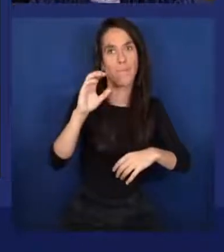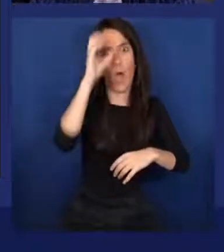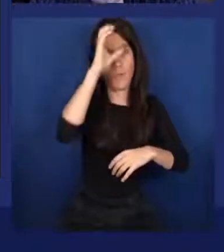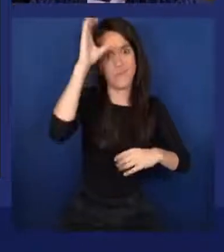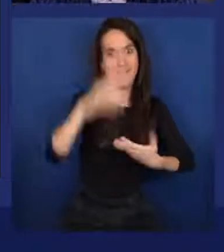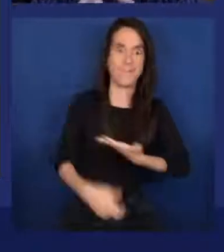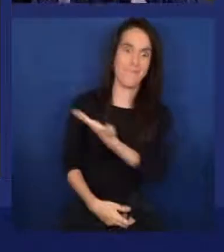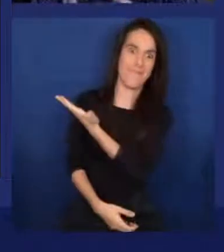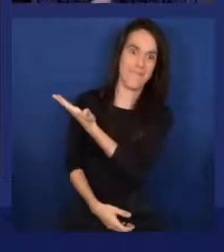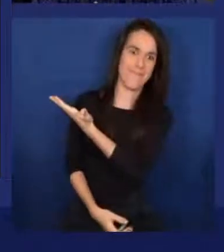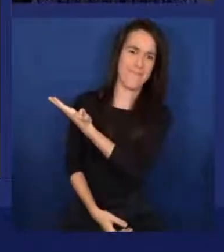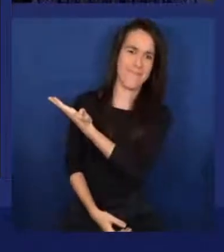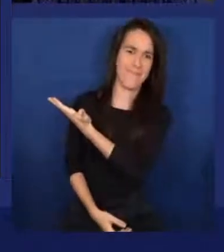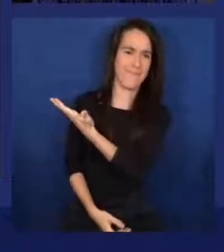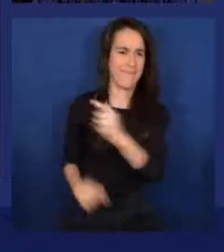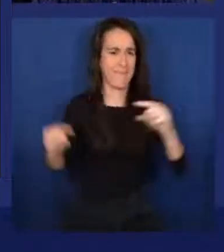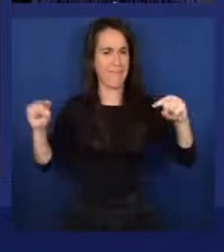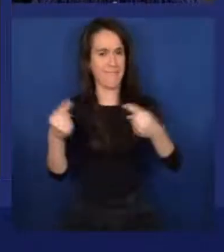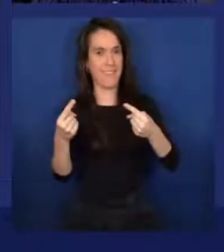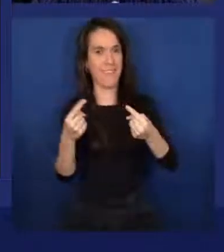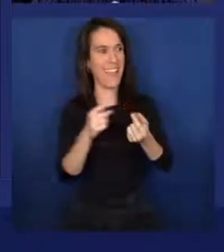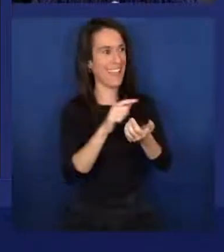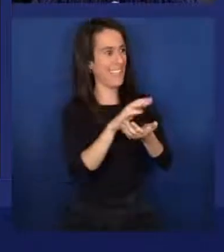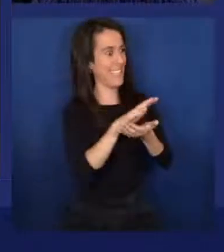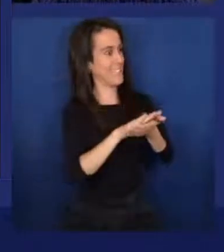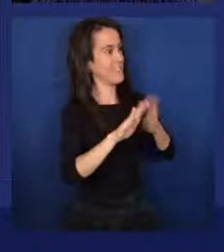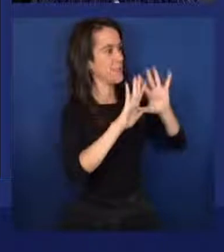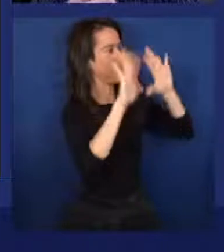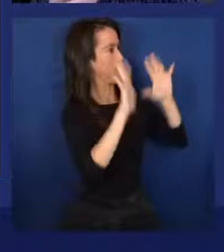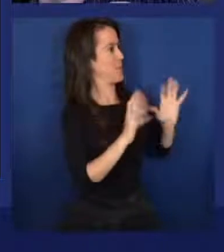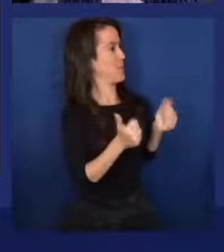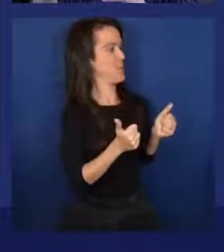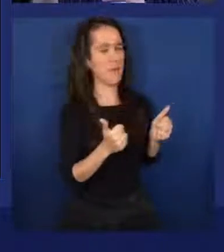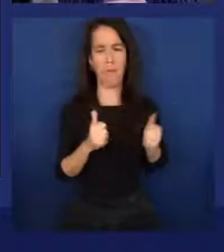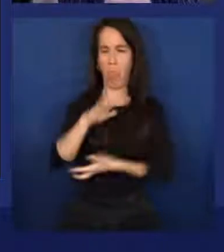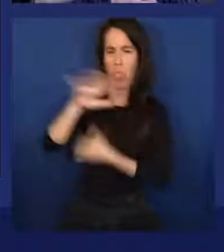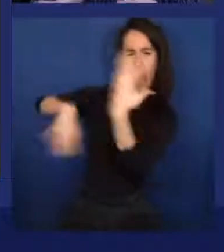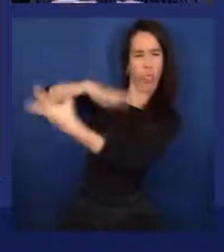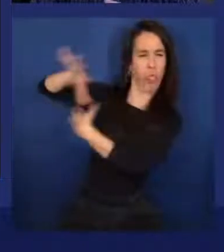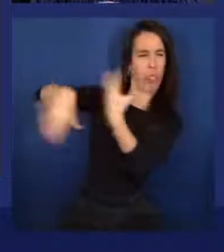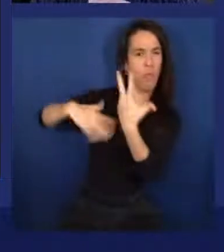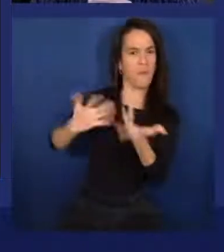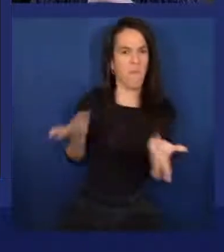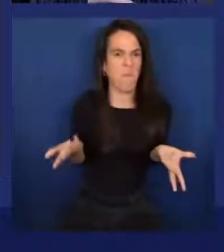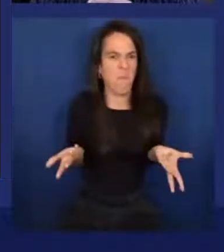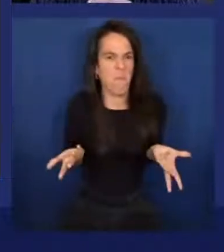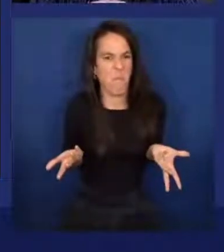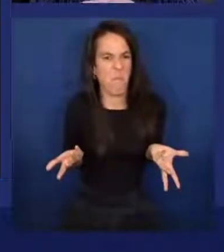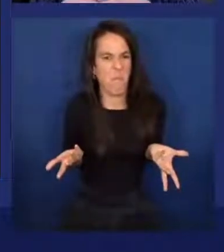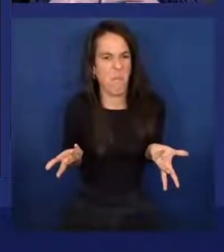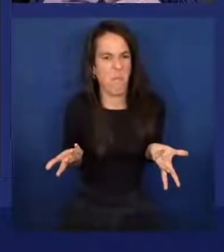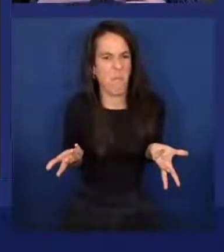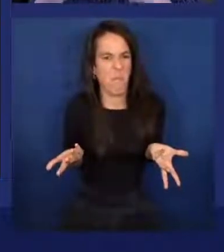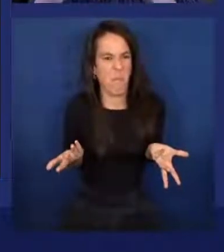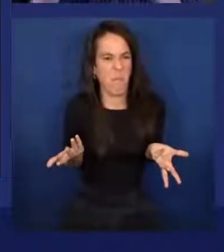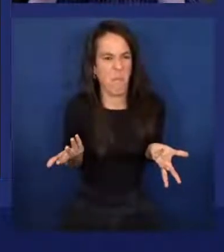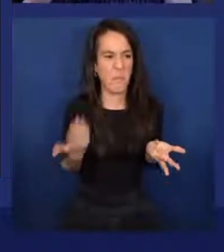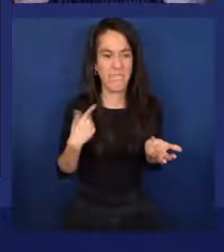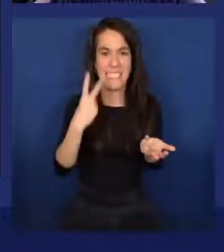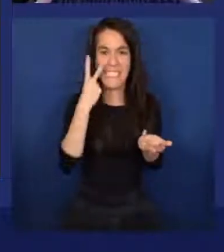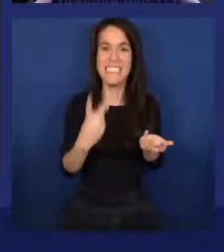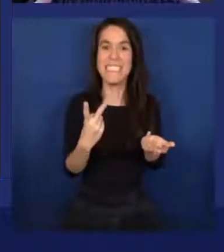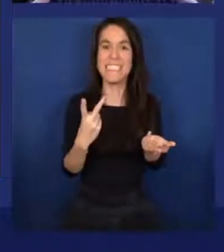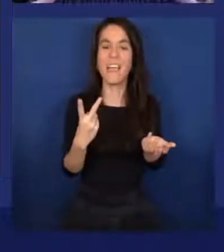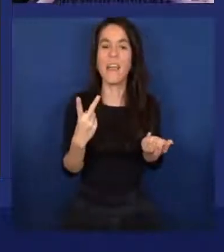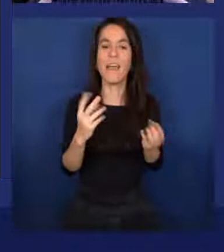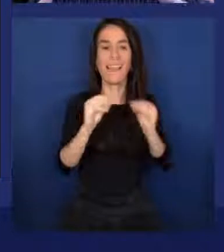neats, and let's face it, we're talking about Seth Juarez here. He's very neat. Are about logical and symbolic reasoning. So